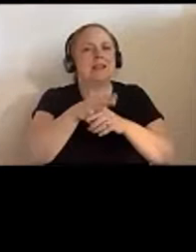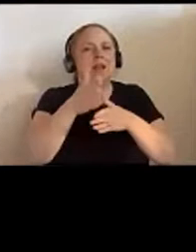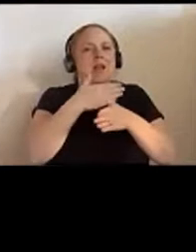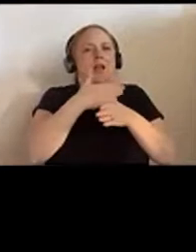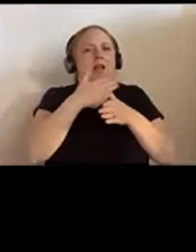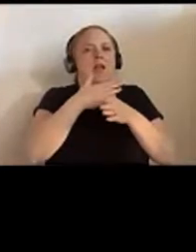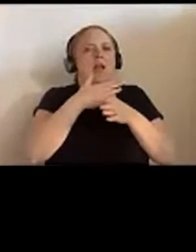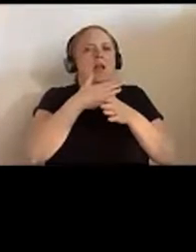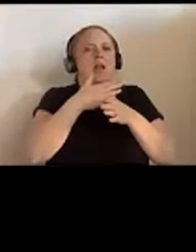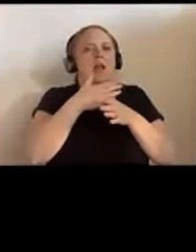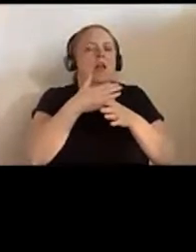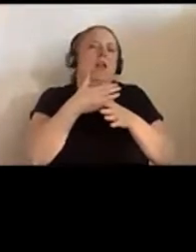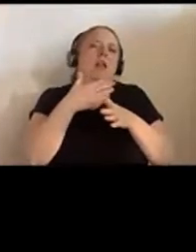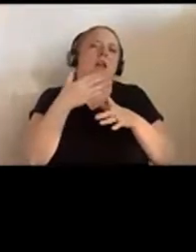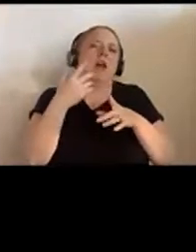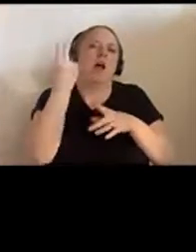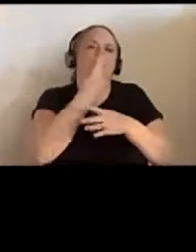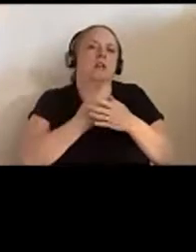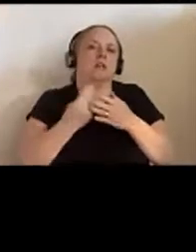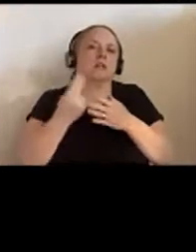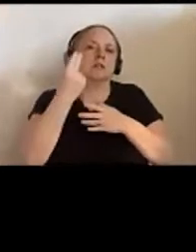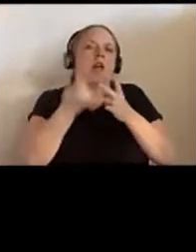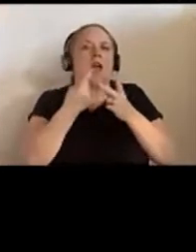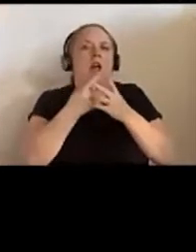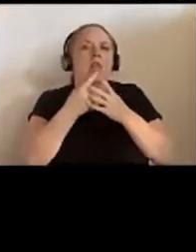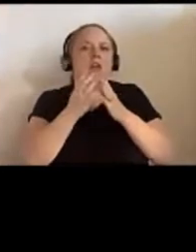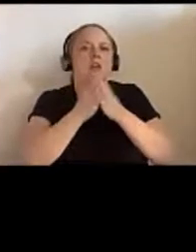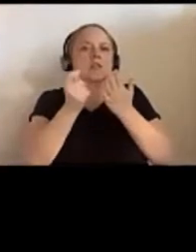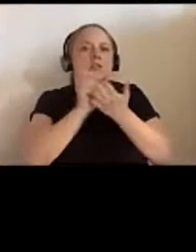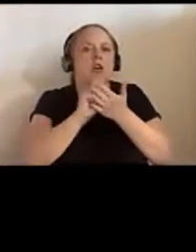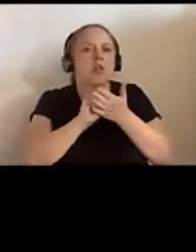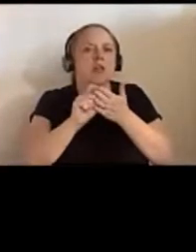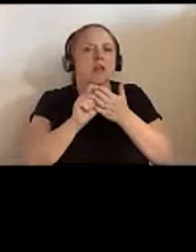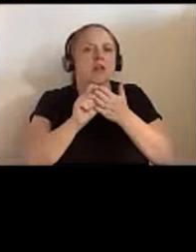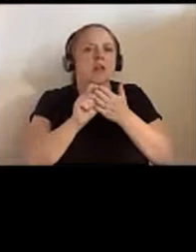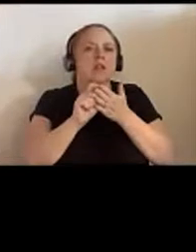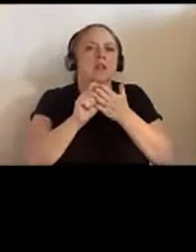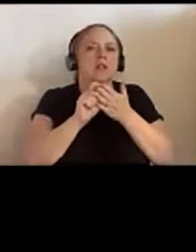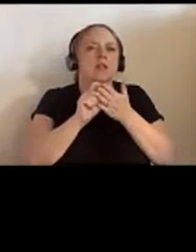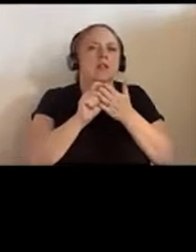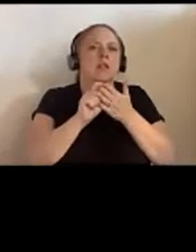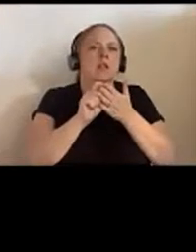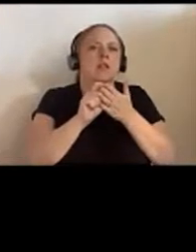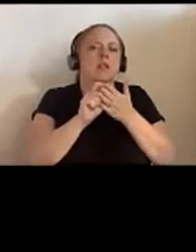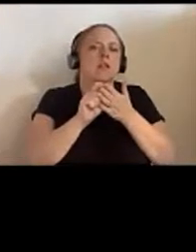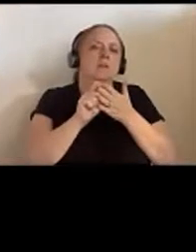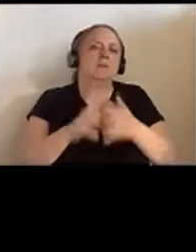Ra or other novelists like Peter Abrams and The View from Kayaba, when he's like